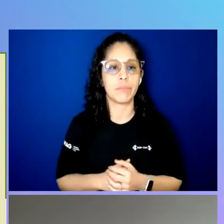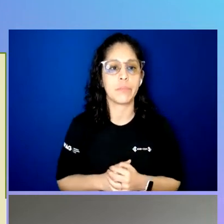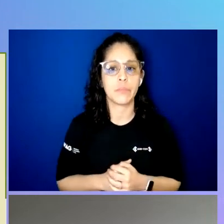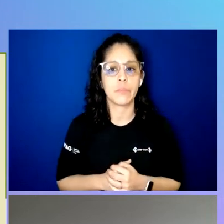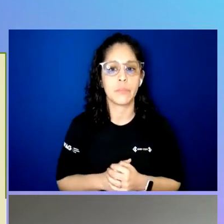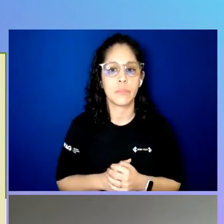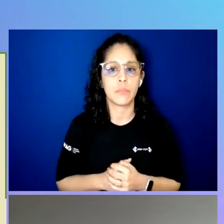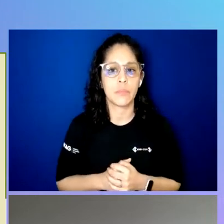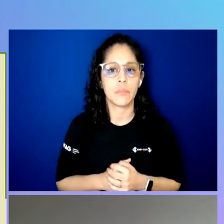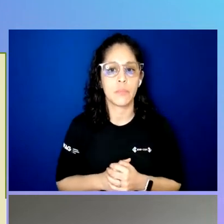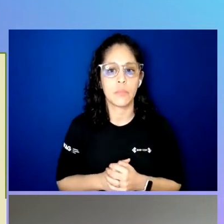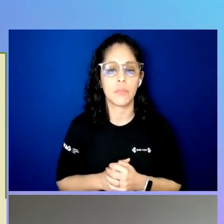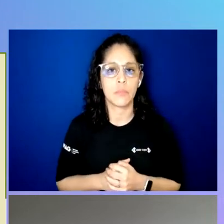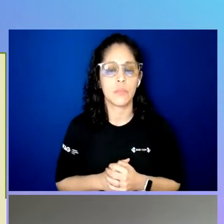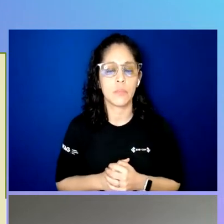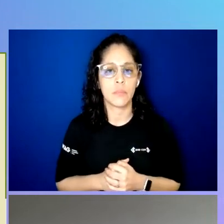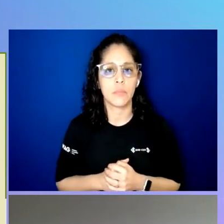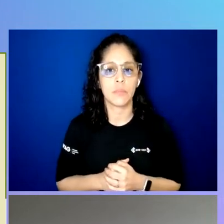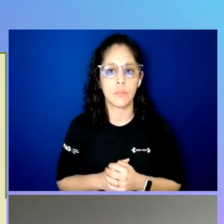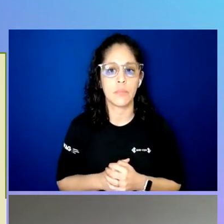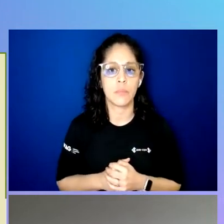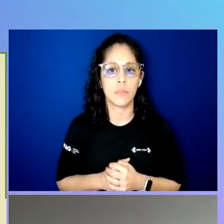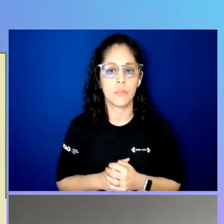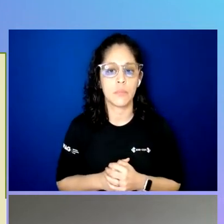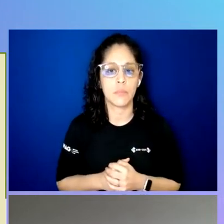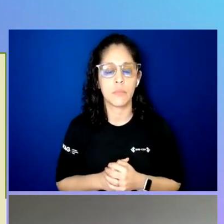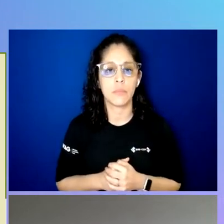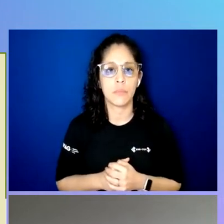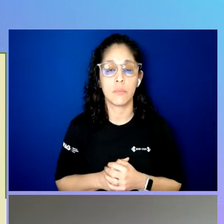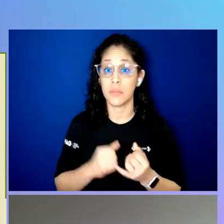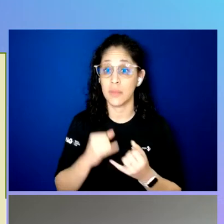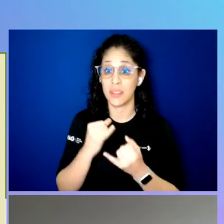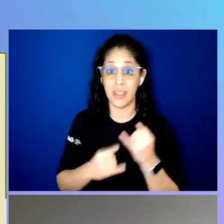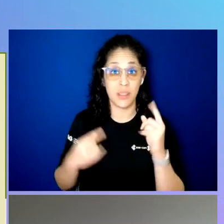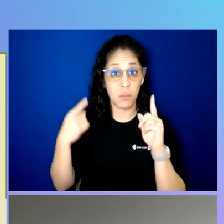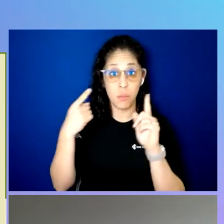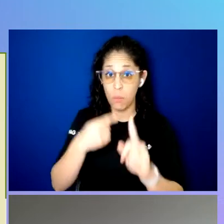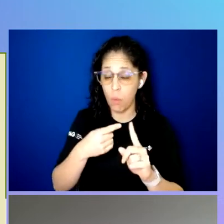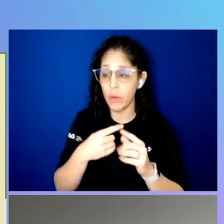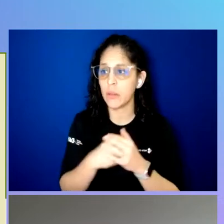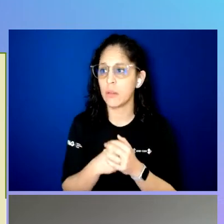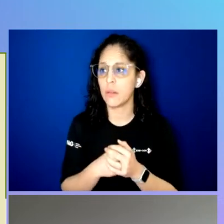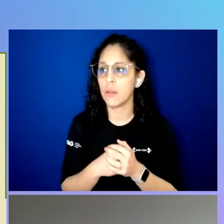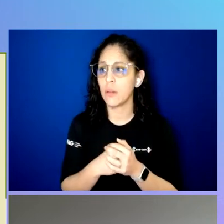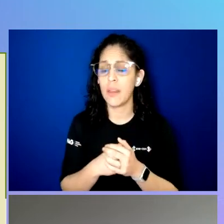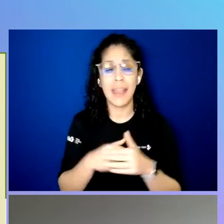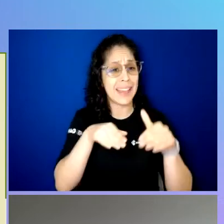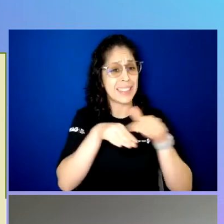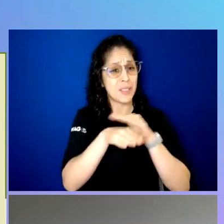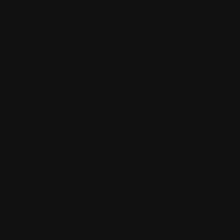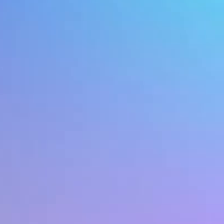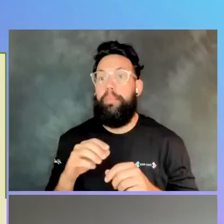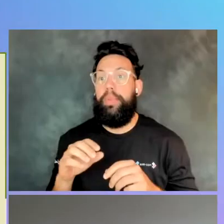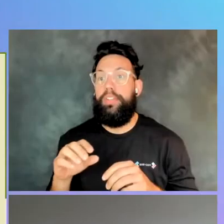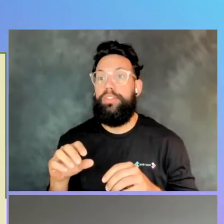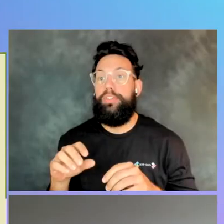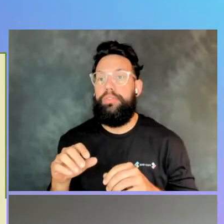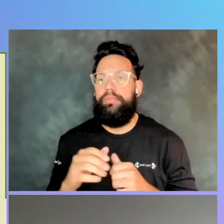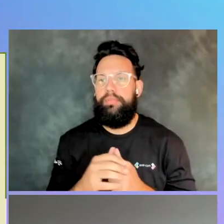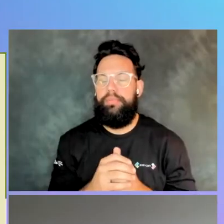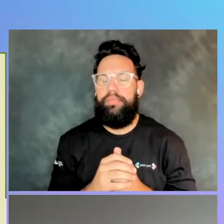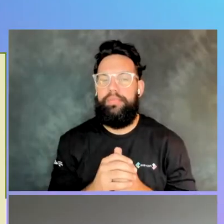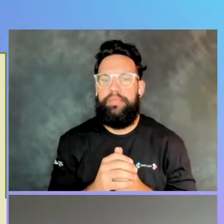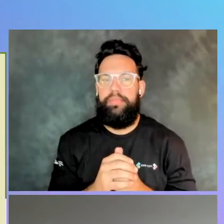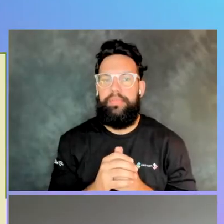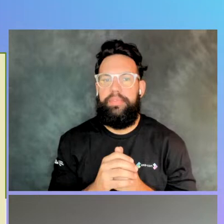And the final points here is there is no such thing as instant accessibility. Quick